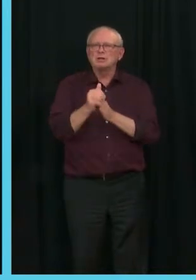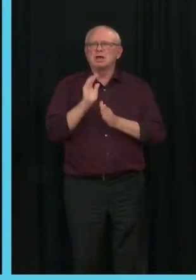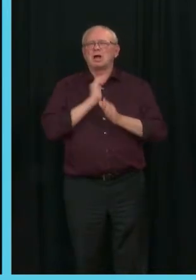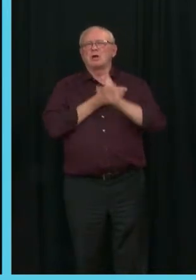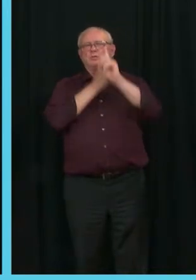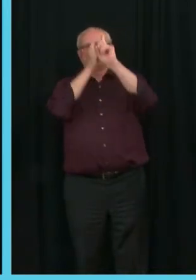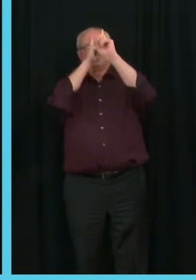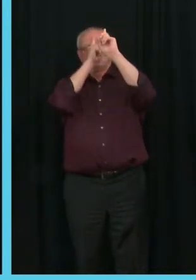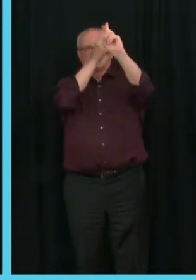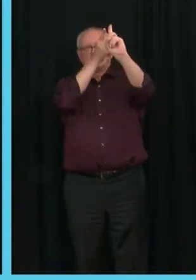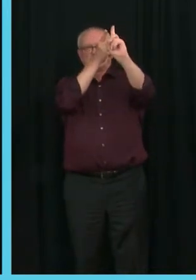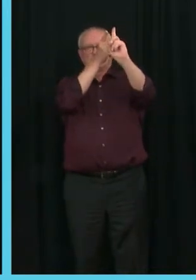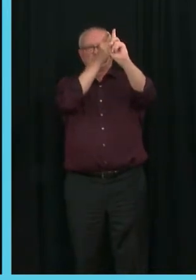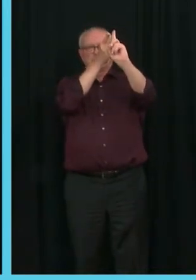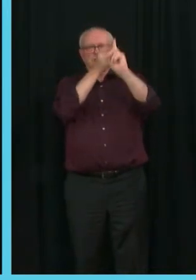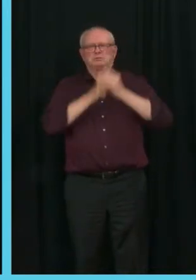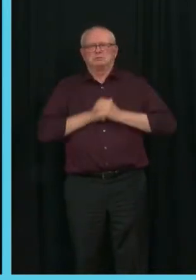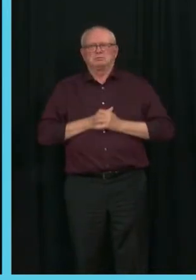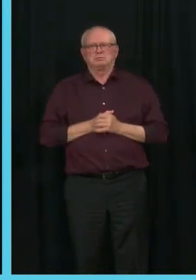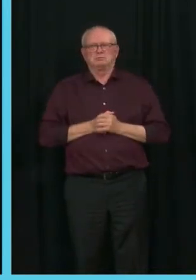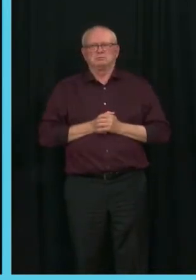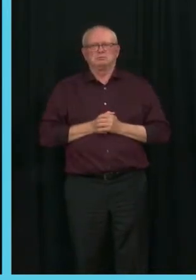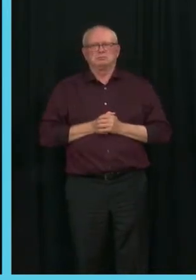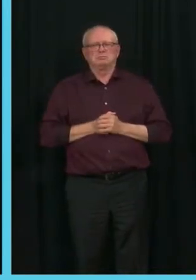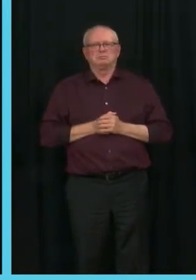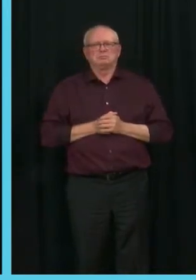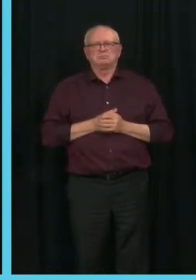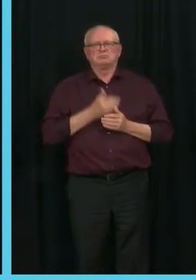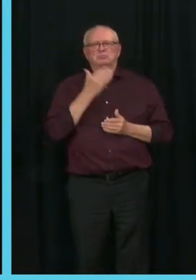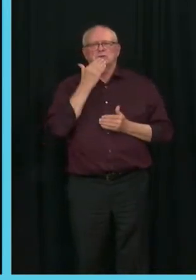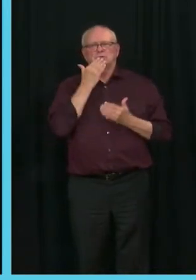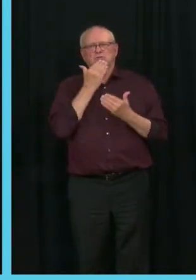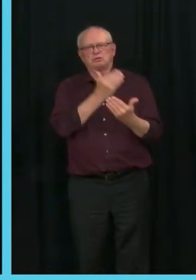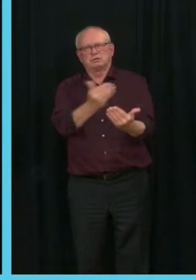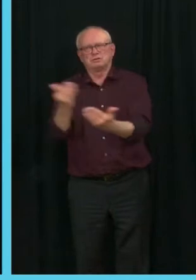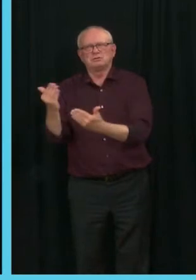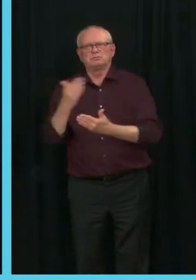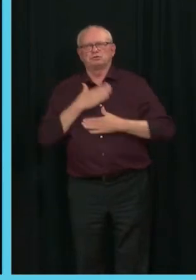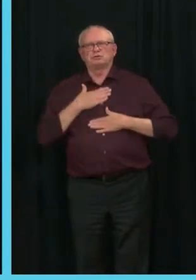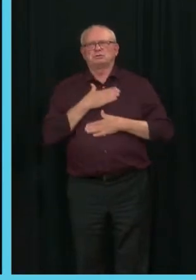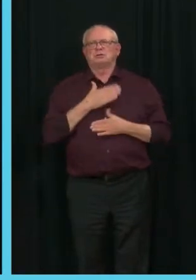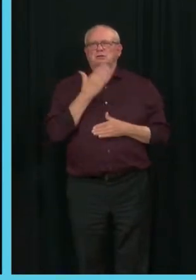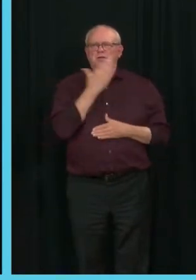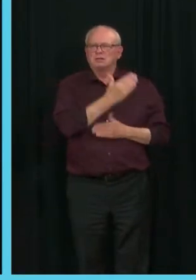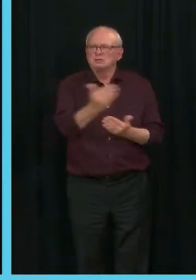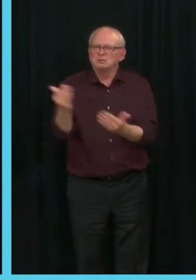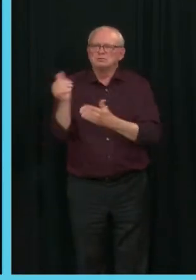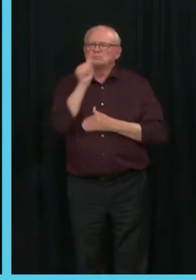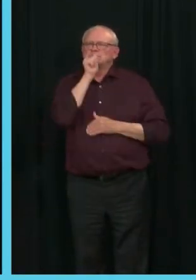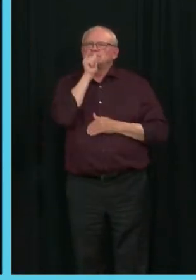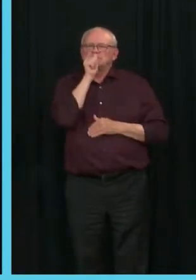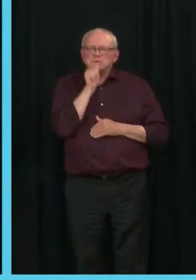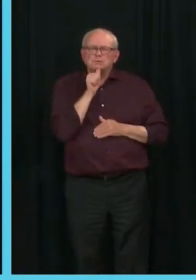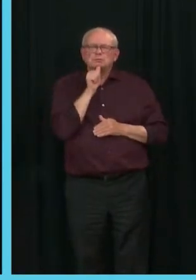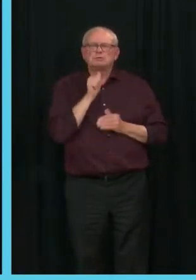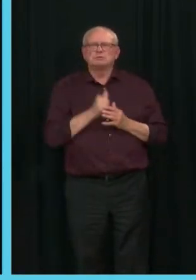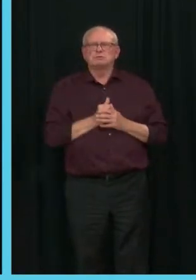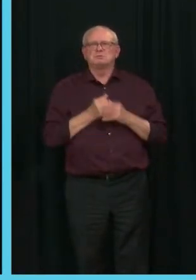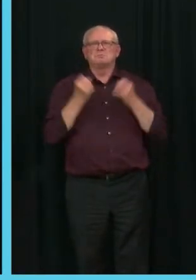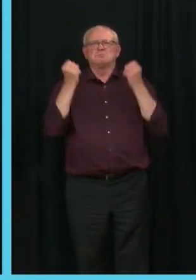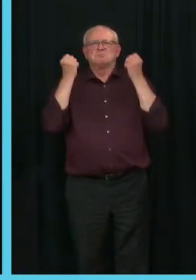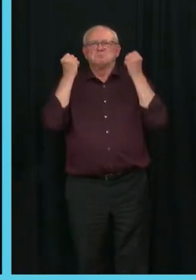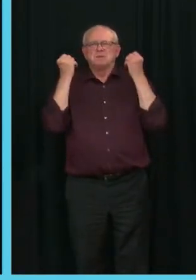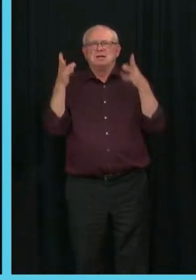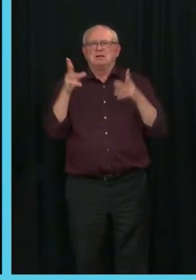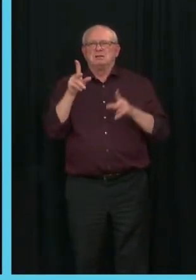And so I appreciate that. I especially appreciate their patience, because I know behind that there are a lot of people who've been frustrated with the tough decisions we had